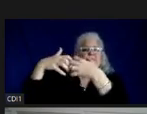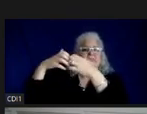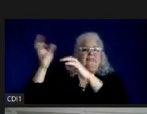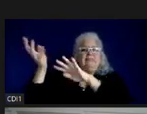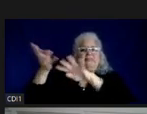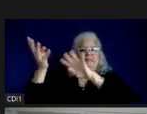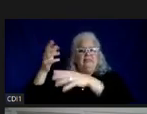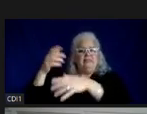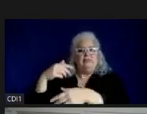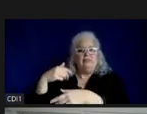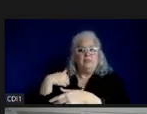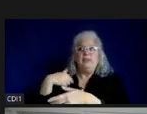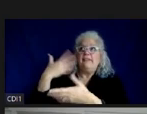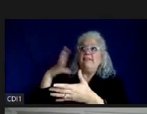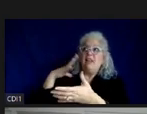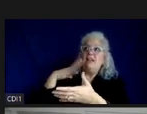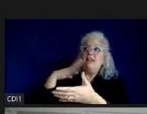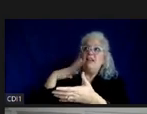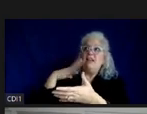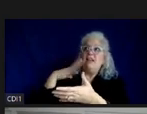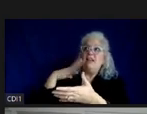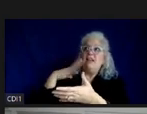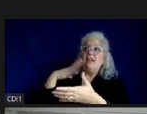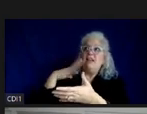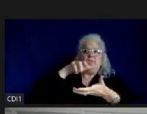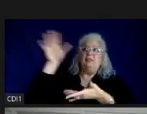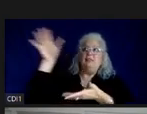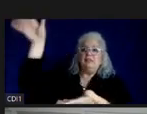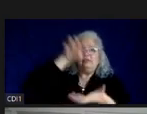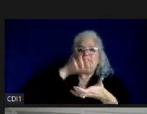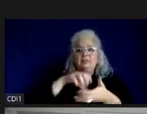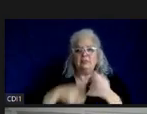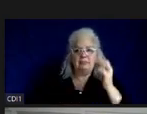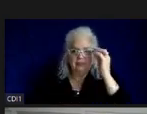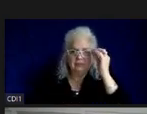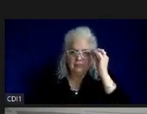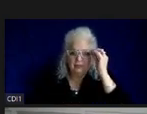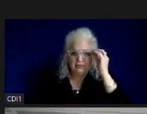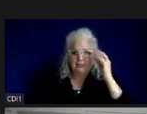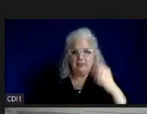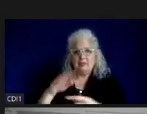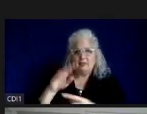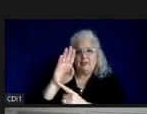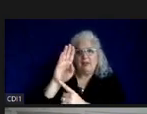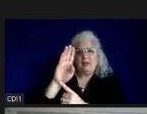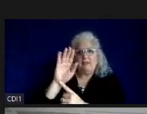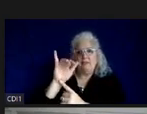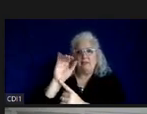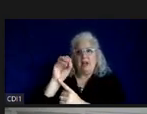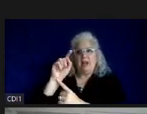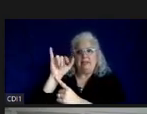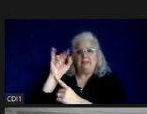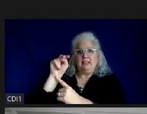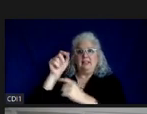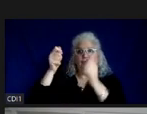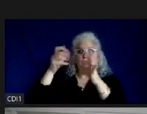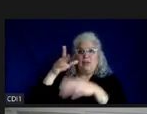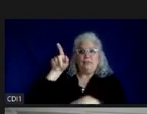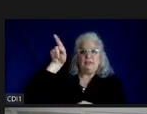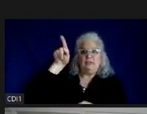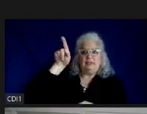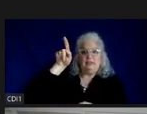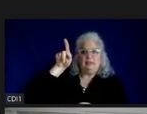the Biden administration that dose production will increase significantly over the next few weeks. But yeah, so